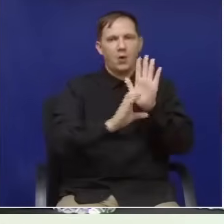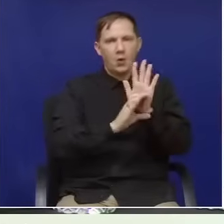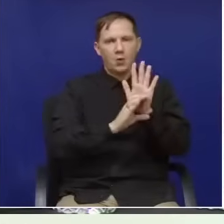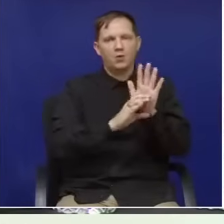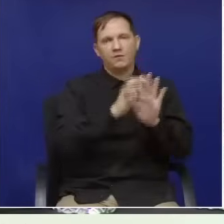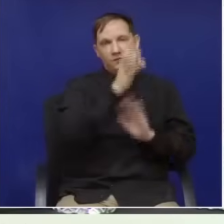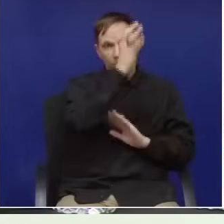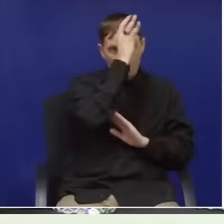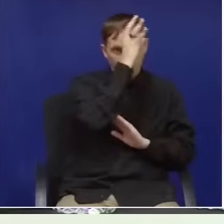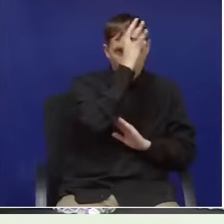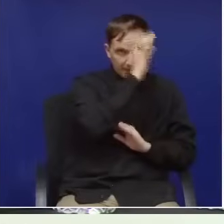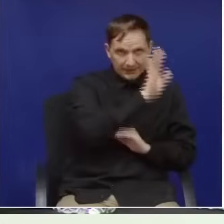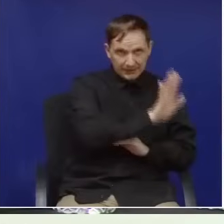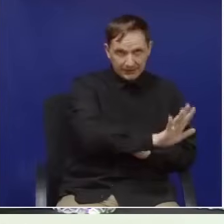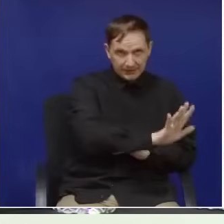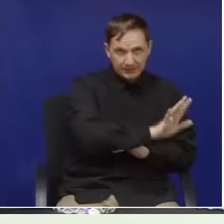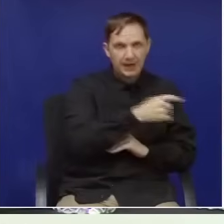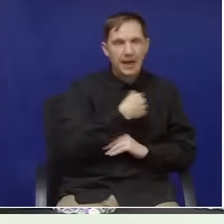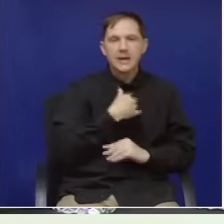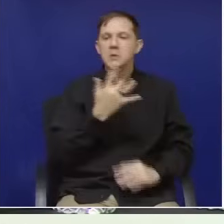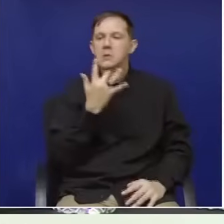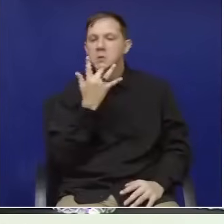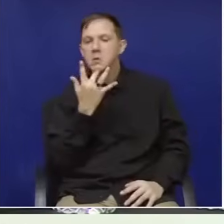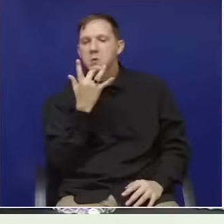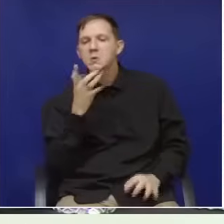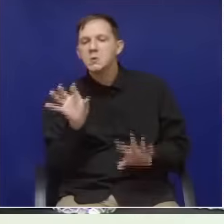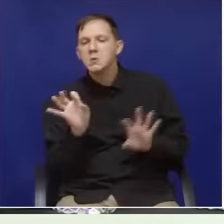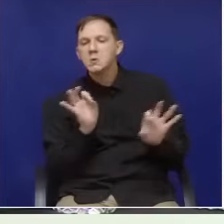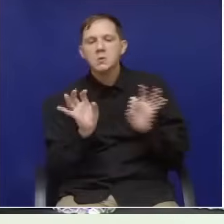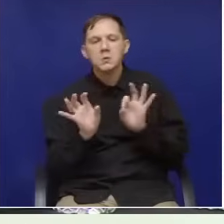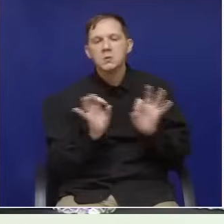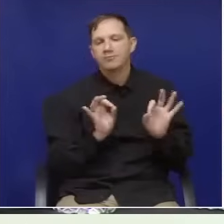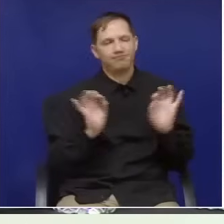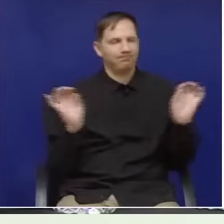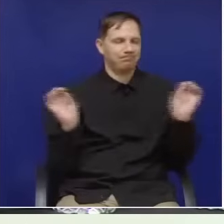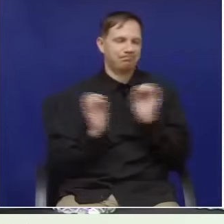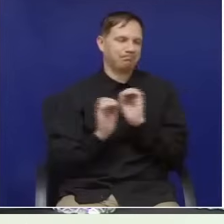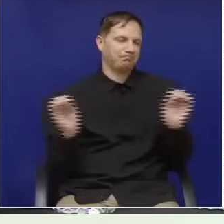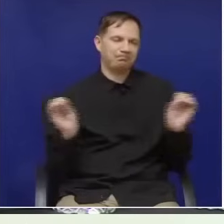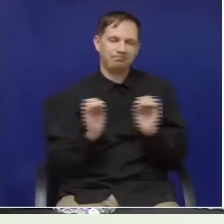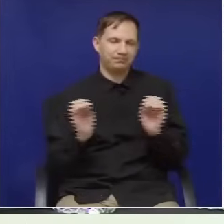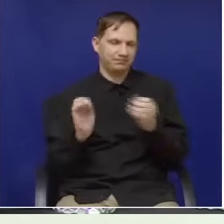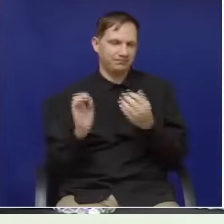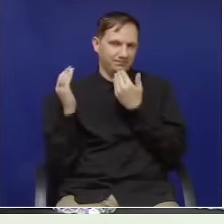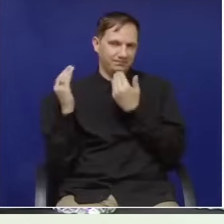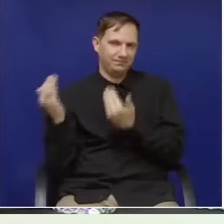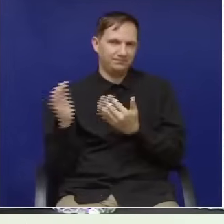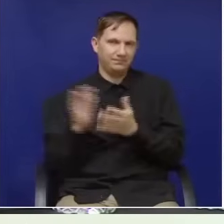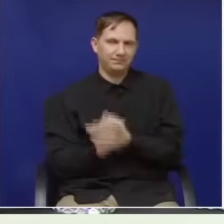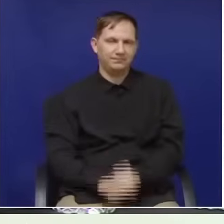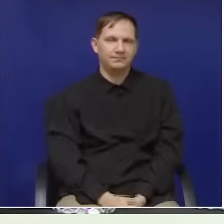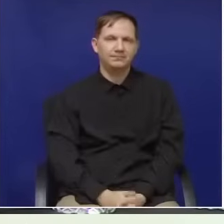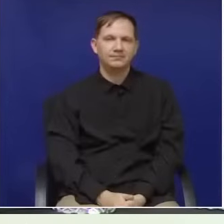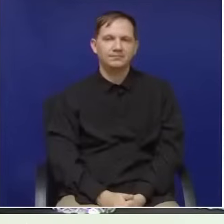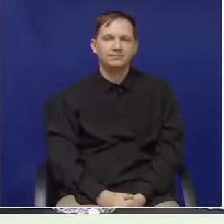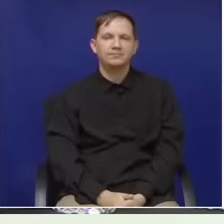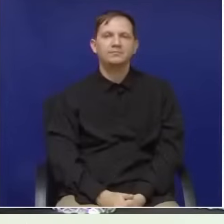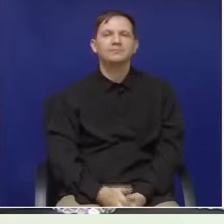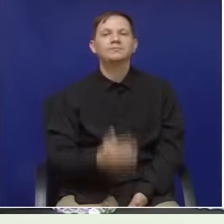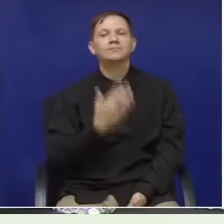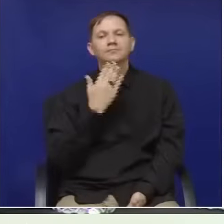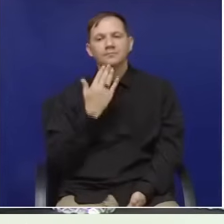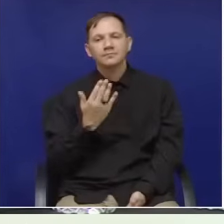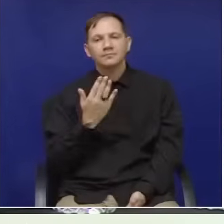use, and there were no favoritism in this regard. Thank you, Honorable Speaker. Thank you.